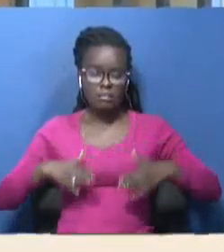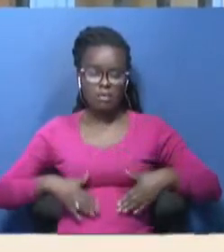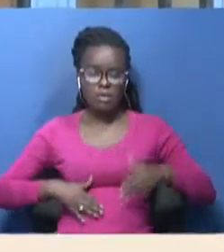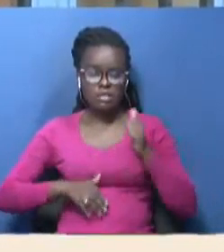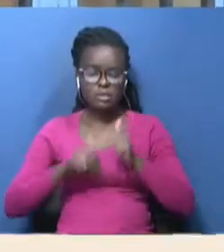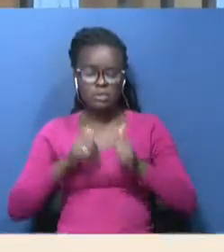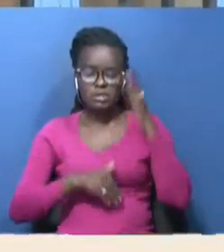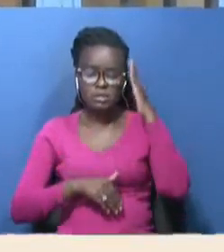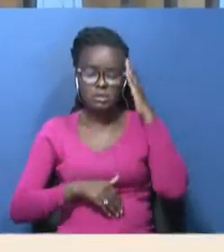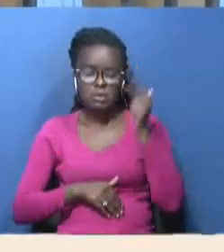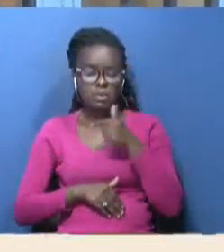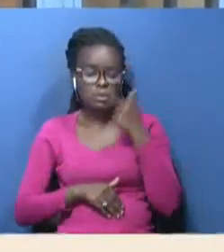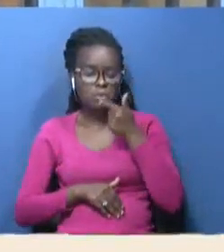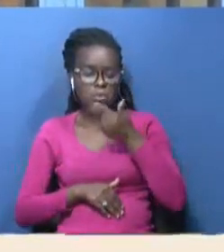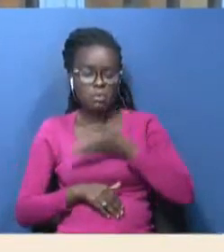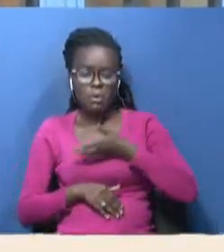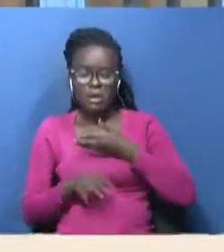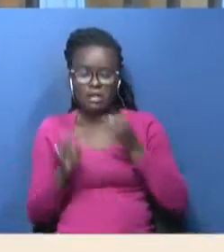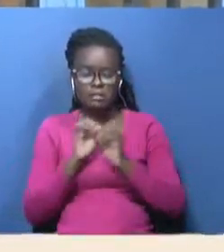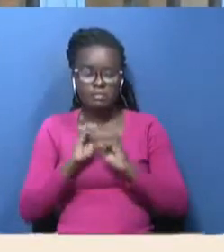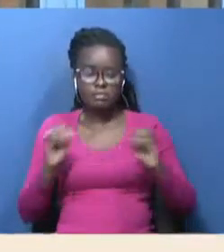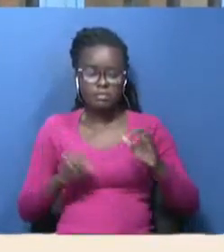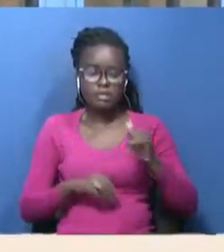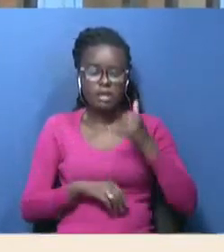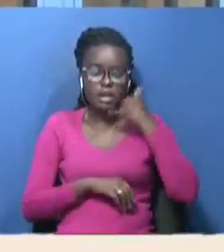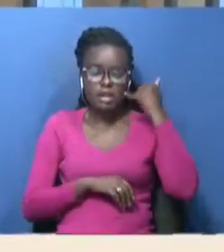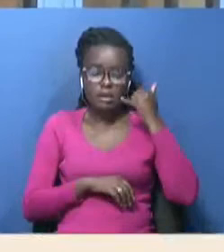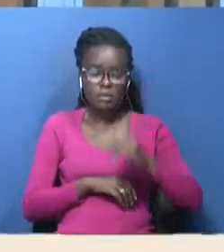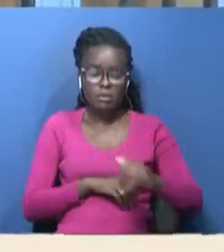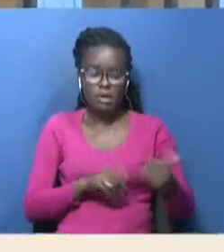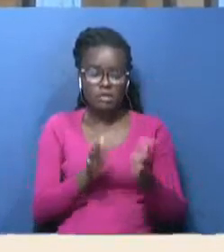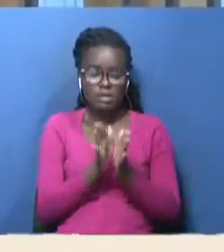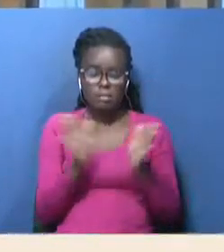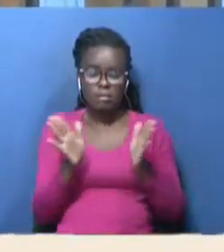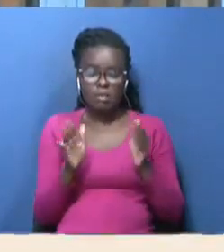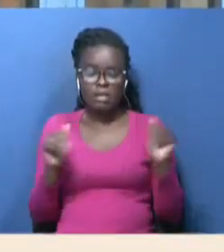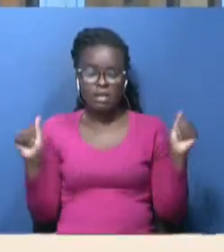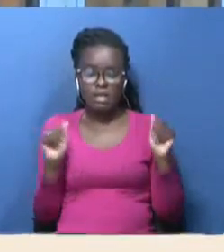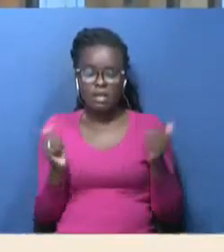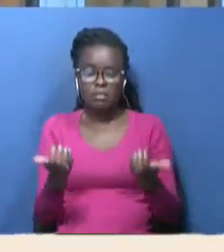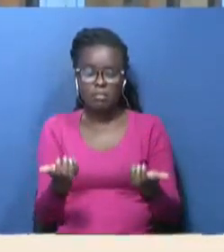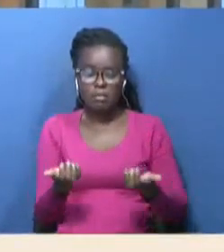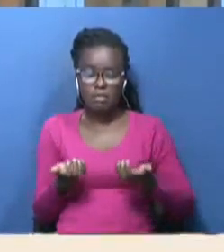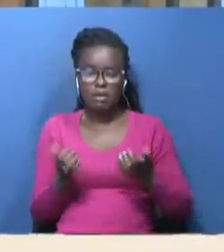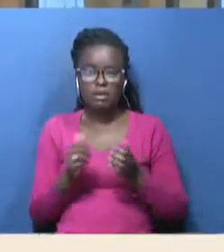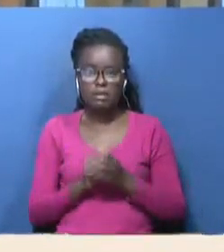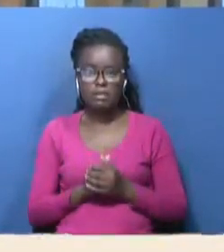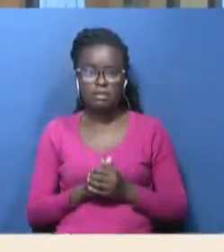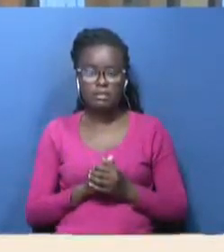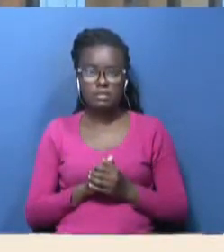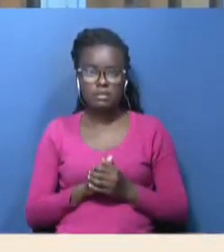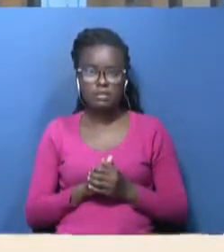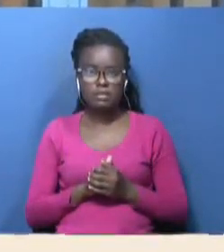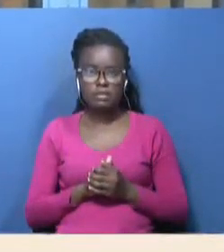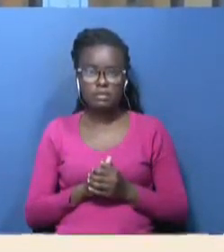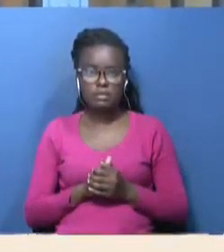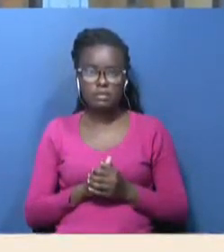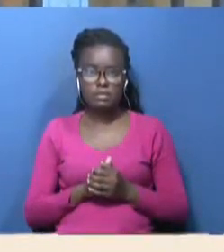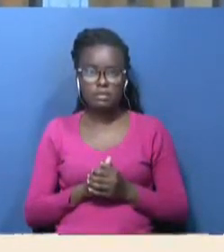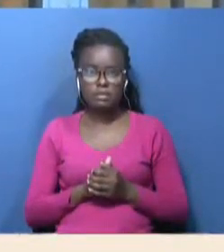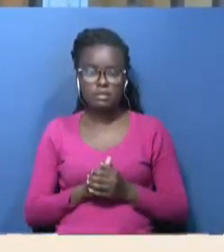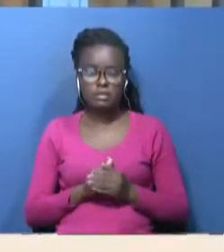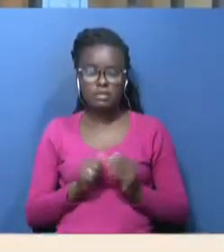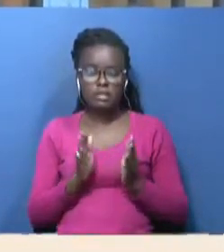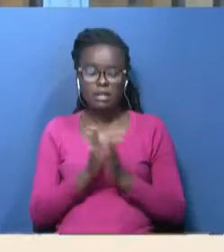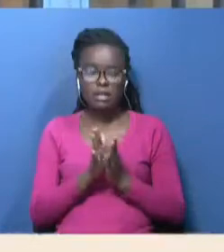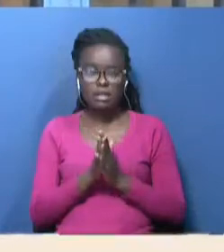our Nakuru County public morgue, popularly known as Kwajak. It